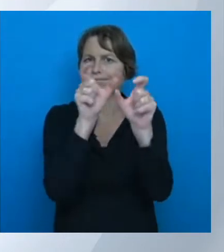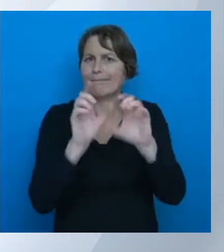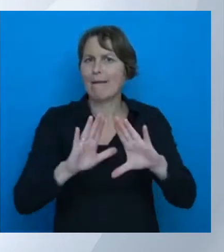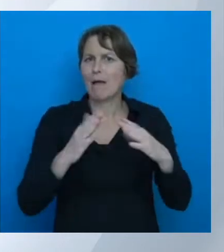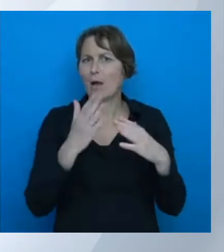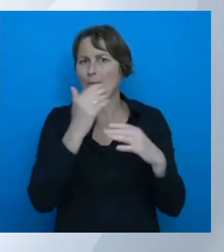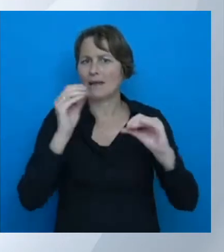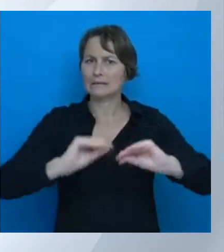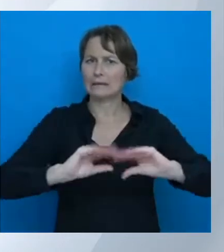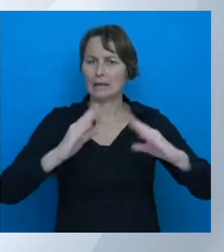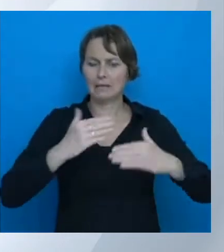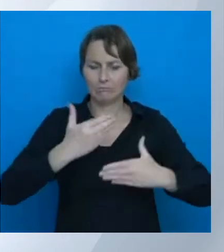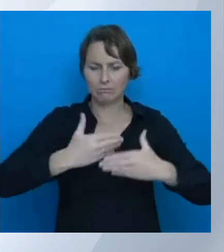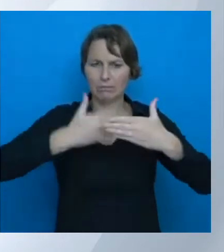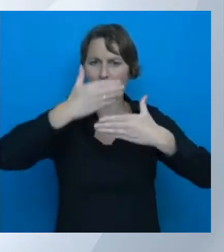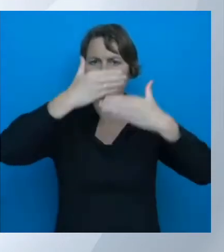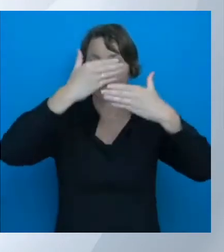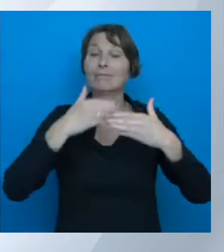Dapr.